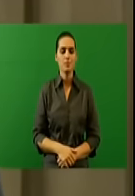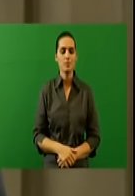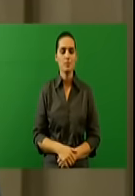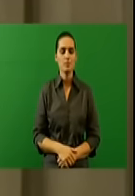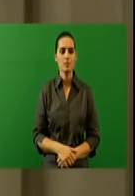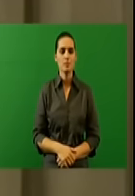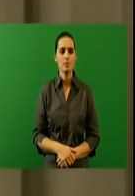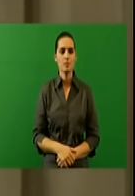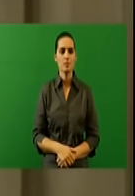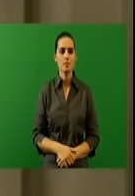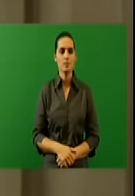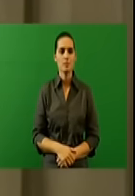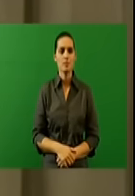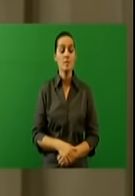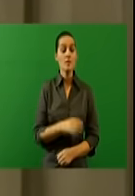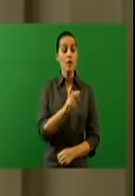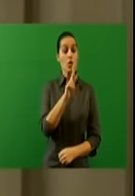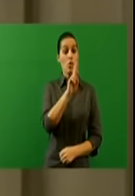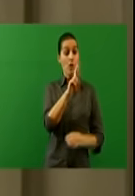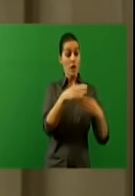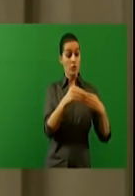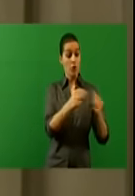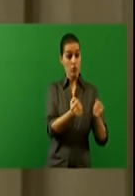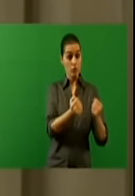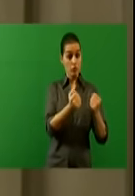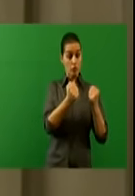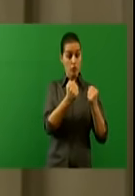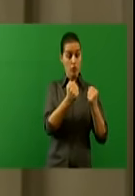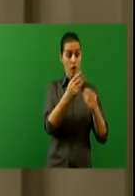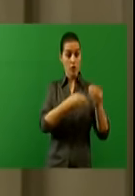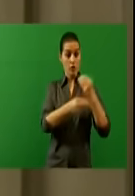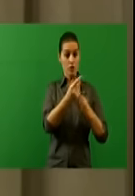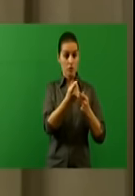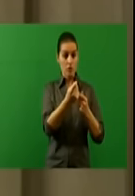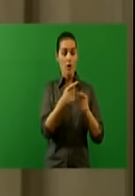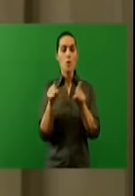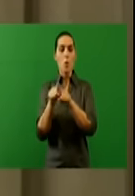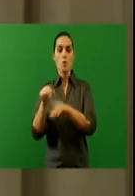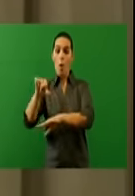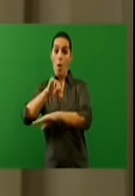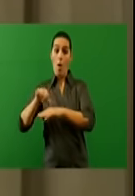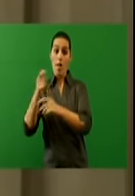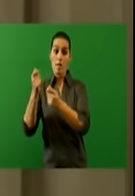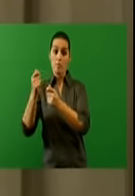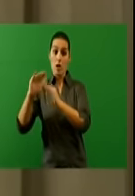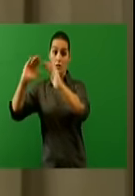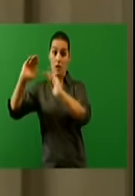of a stronger exchange rate and subdued international oil prices would have a favorable impact on domestic